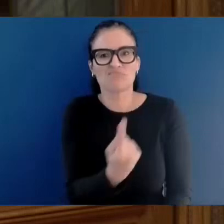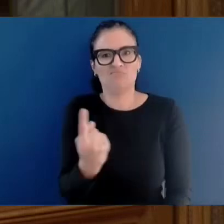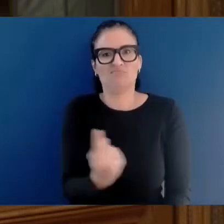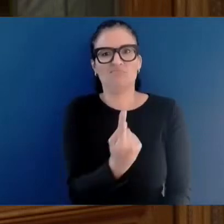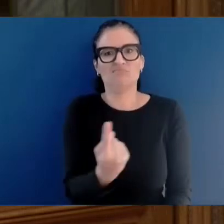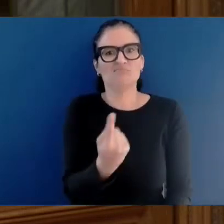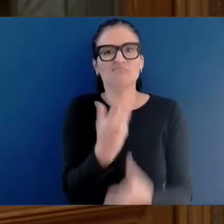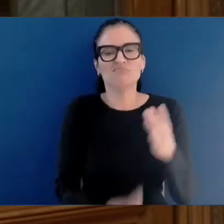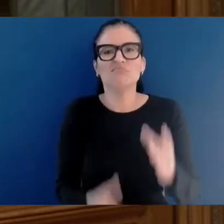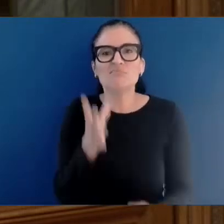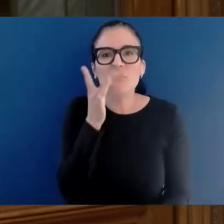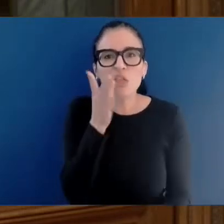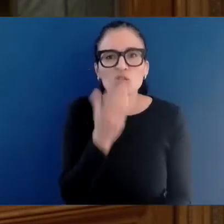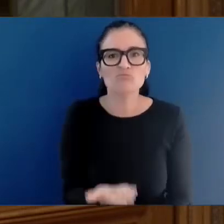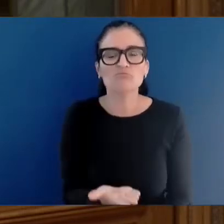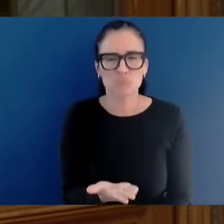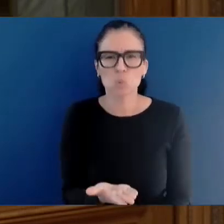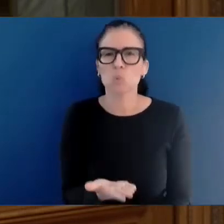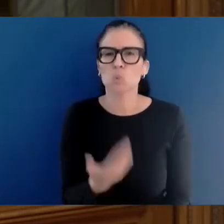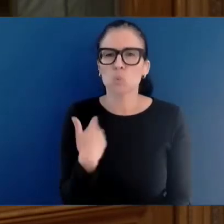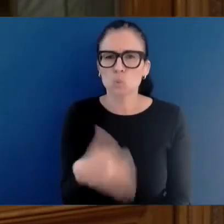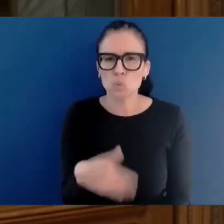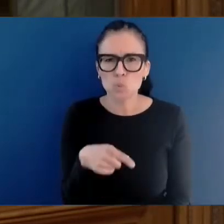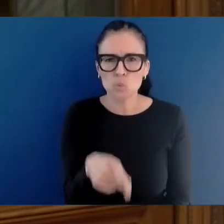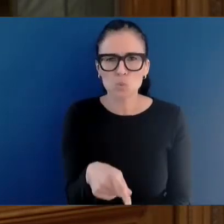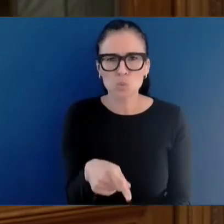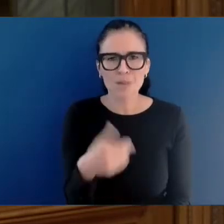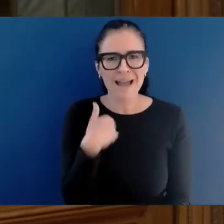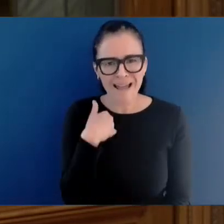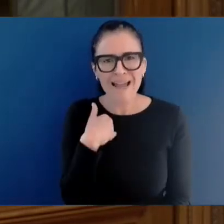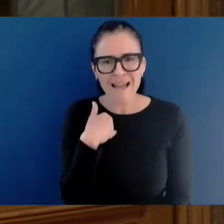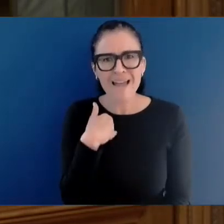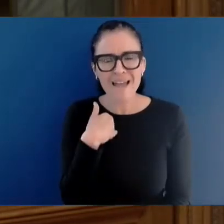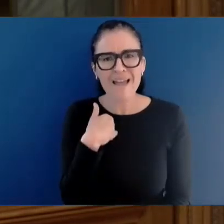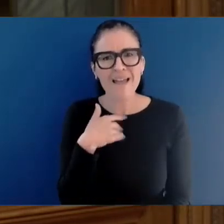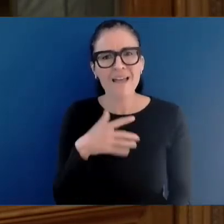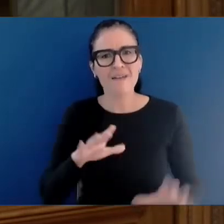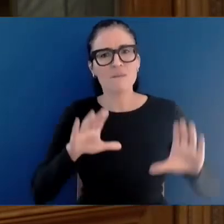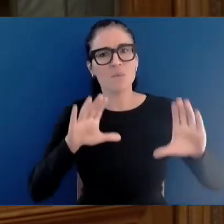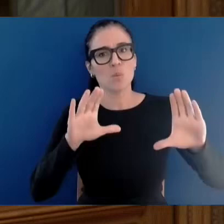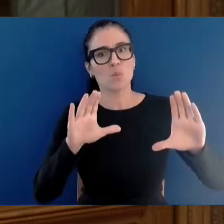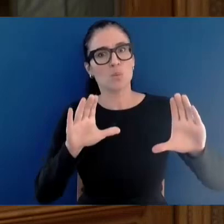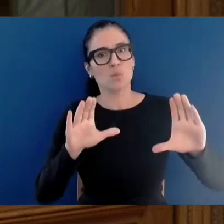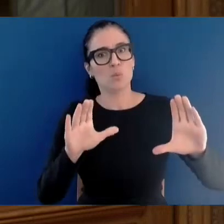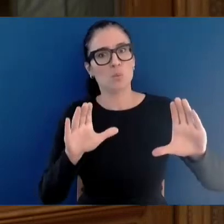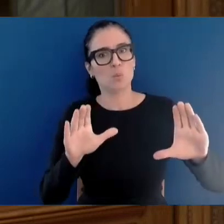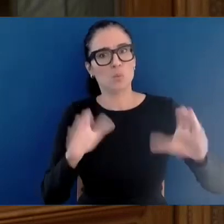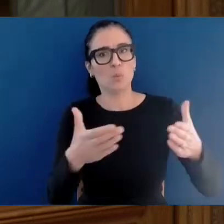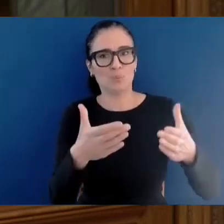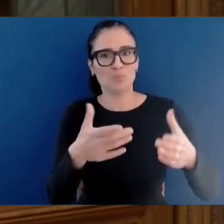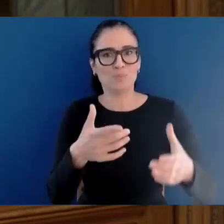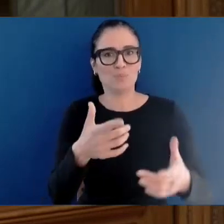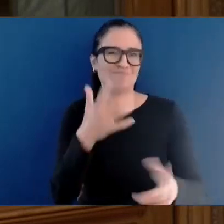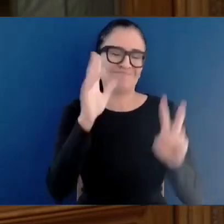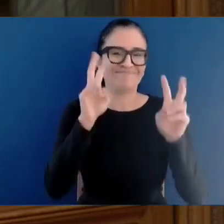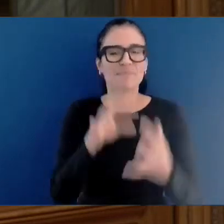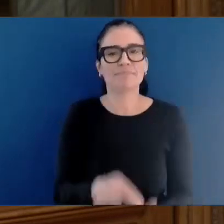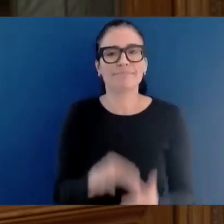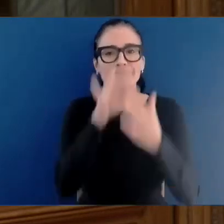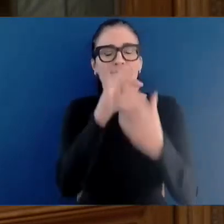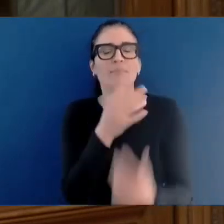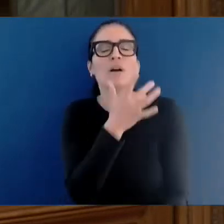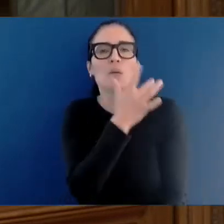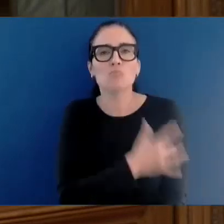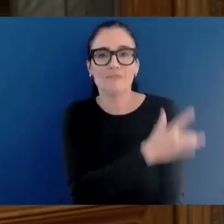armed service of special provincial constables with unlimited appointments, no constabulary